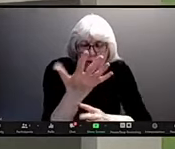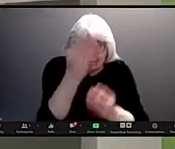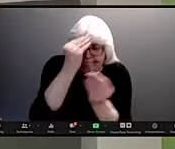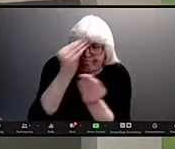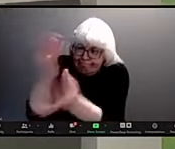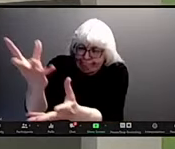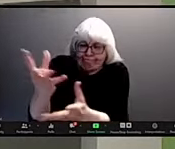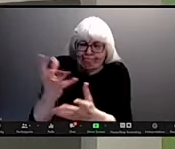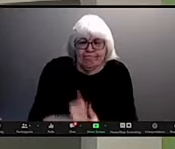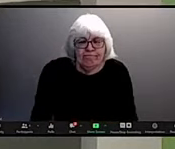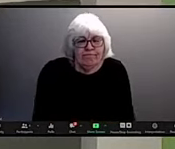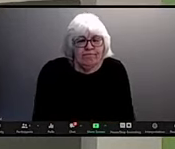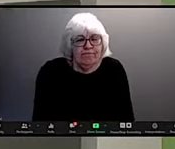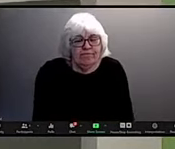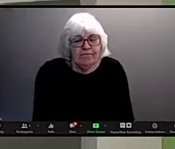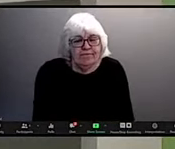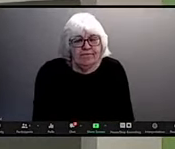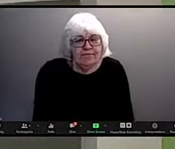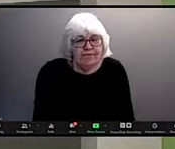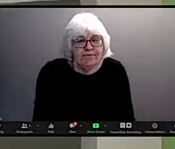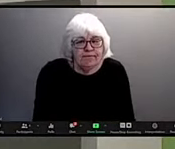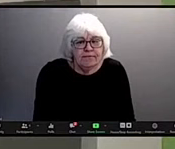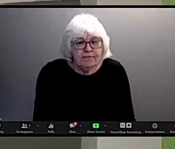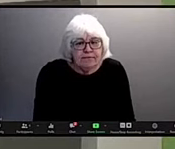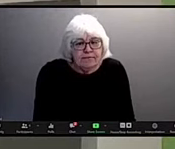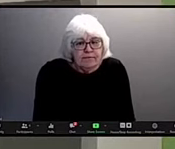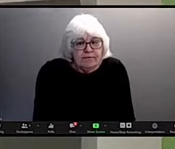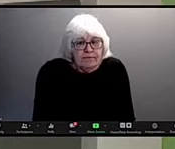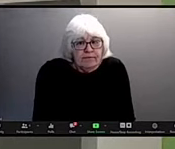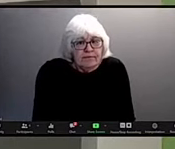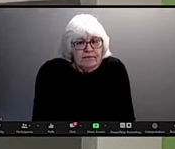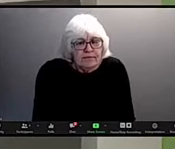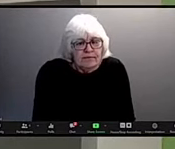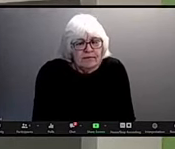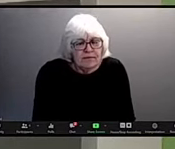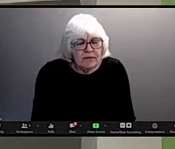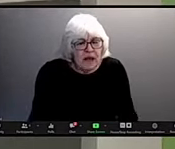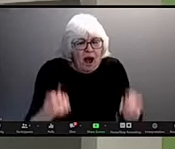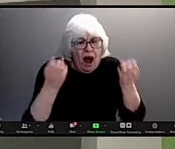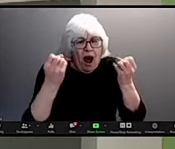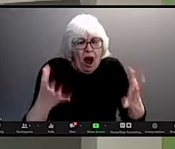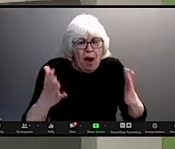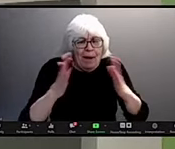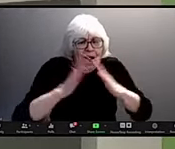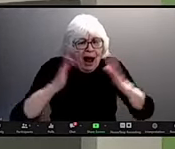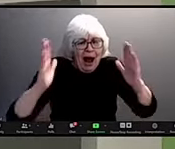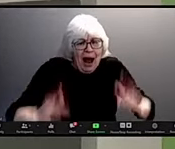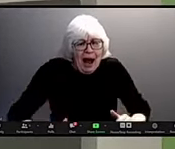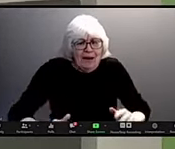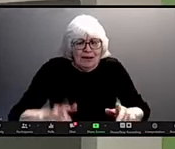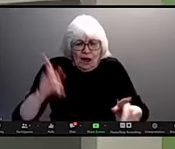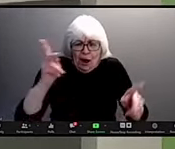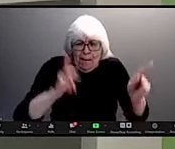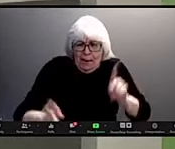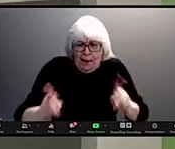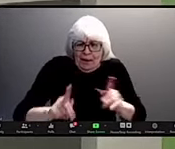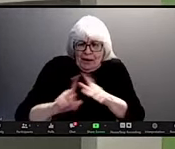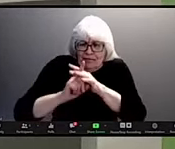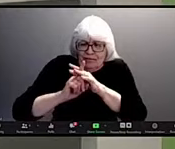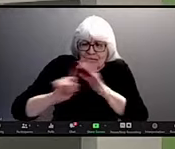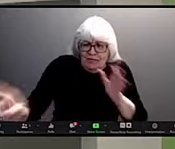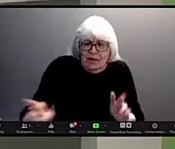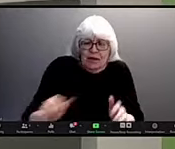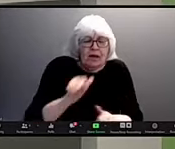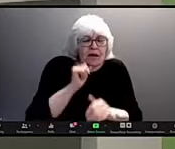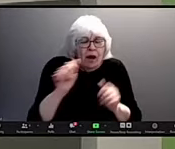How many people were evacuated, or households were evacuated, and how many are still not back in their homes? Who wants